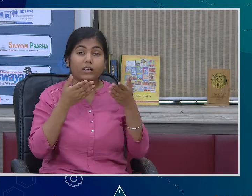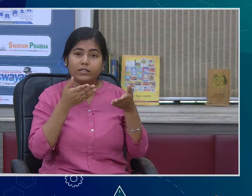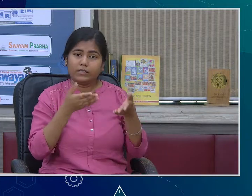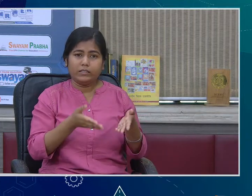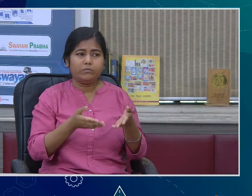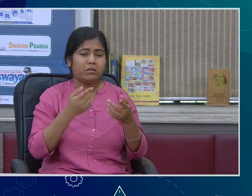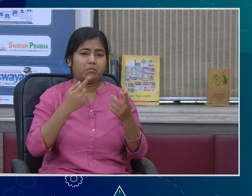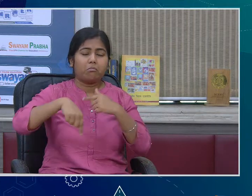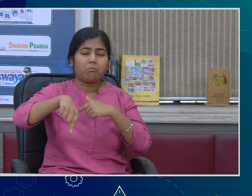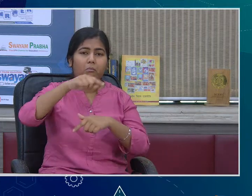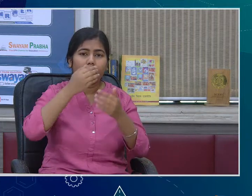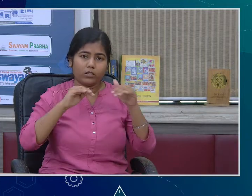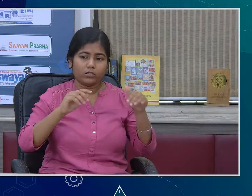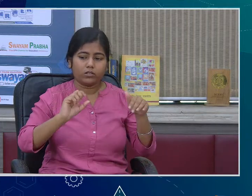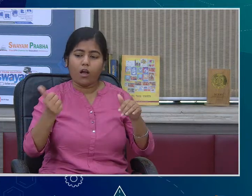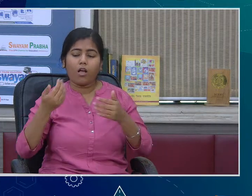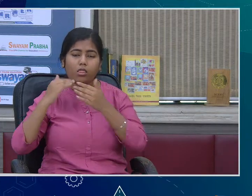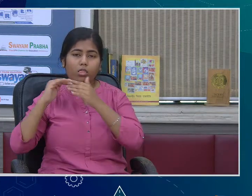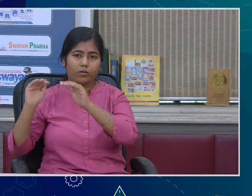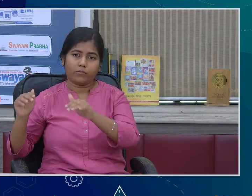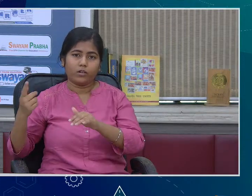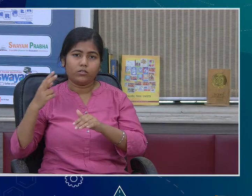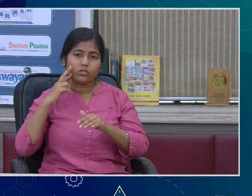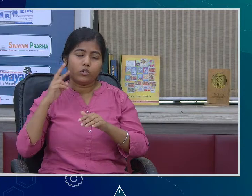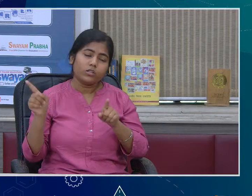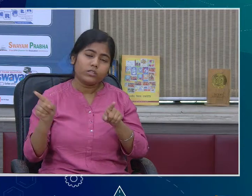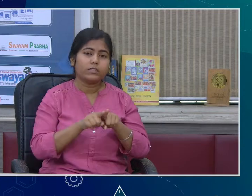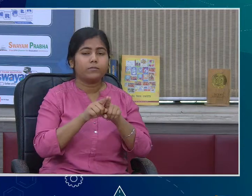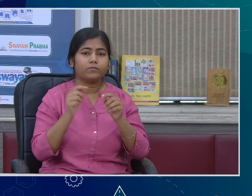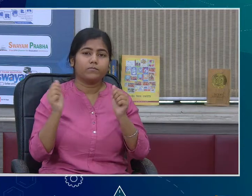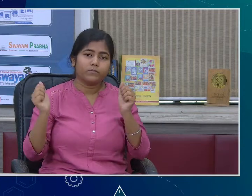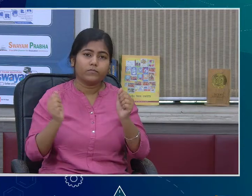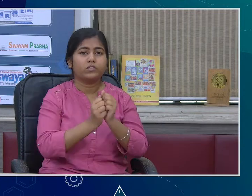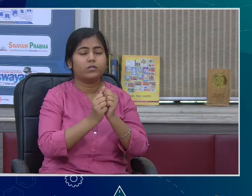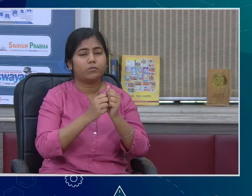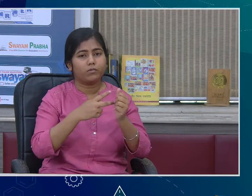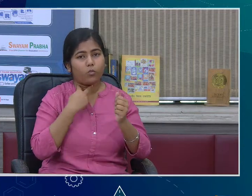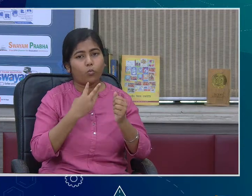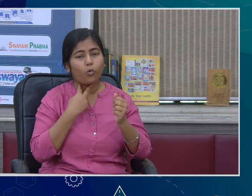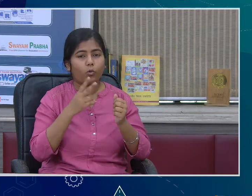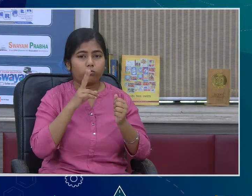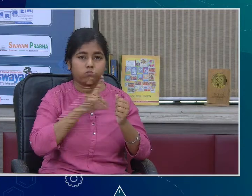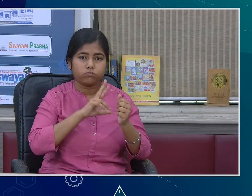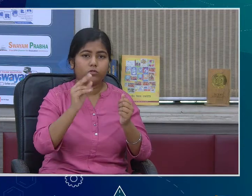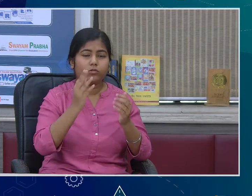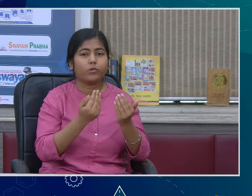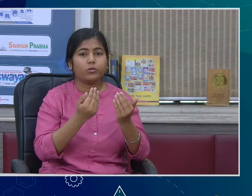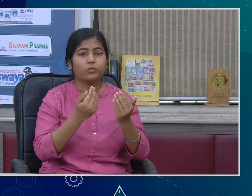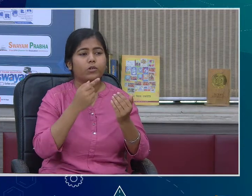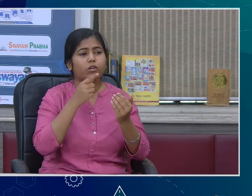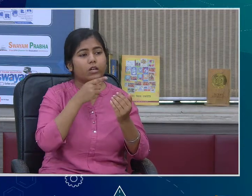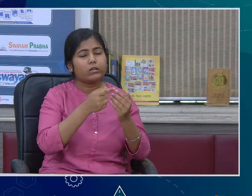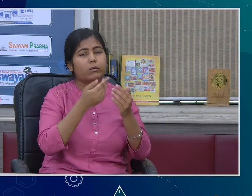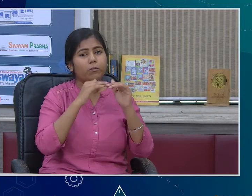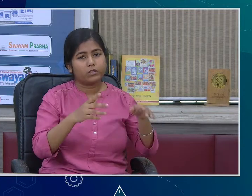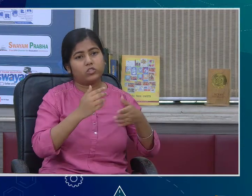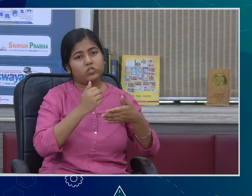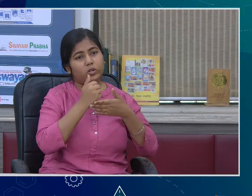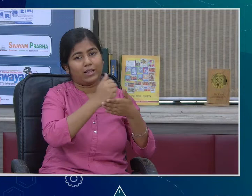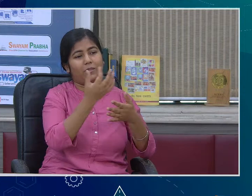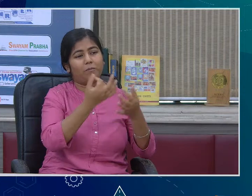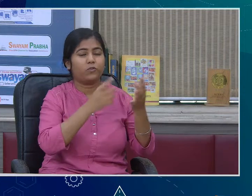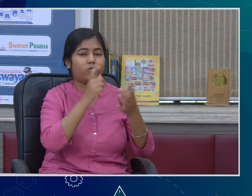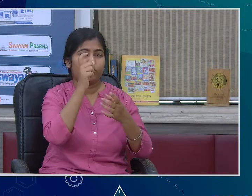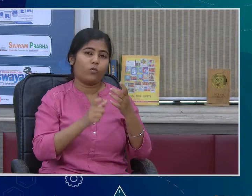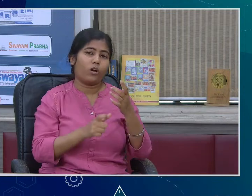can, the other students can also speak with them in chorus. And in that way, it is going to help them to learn new words,